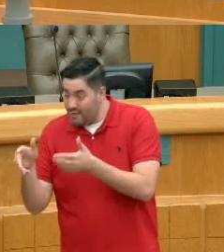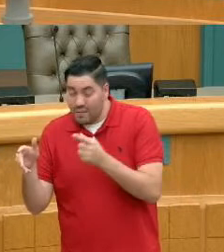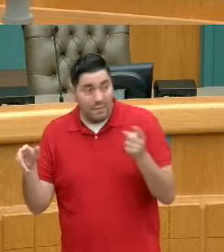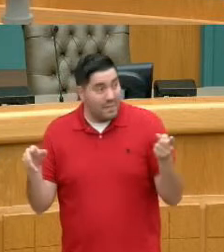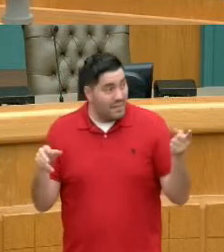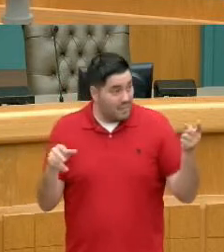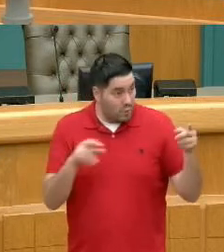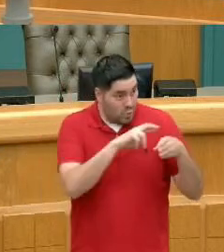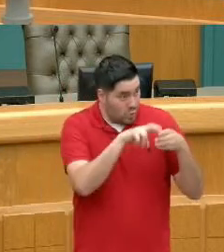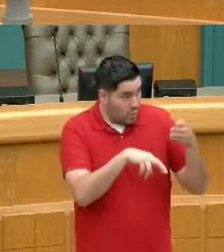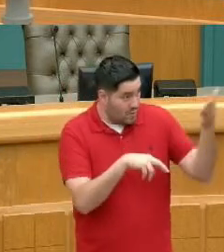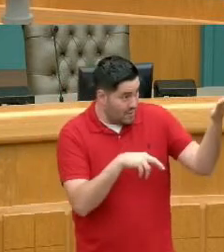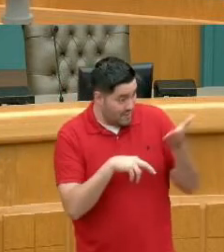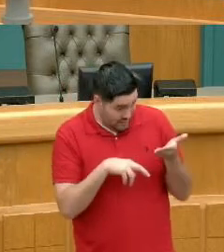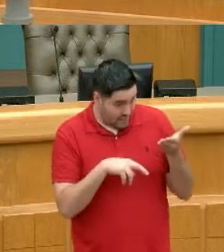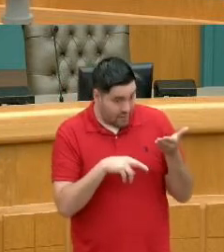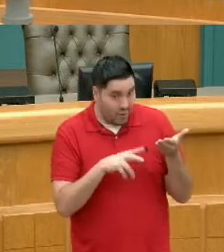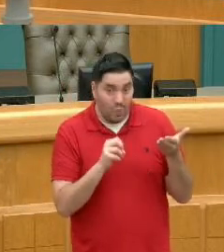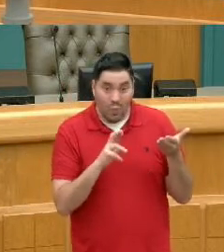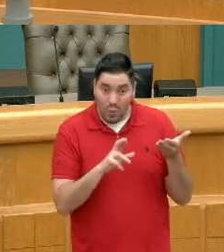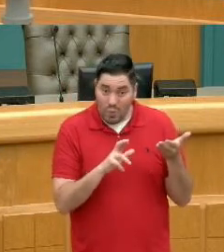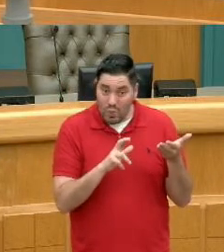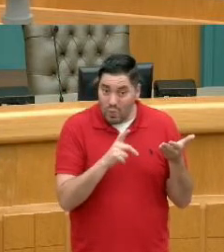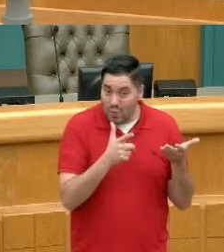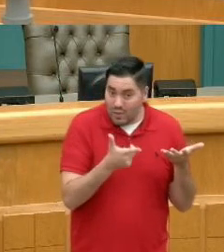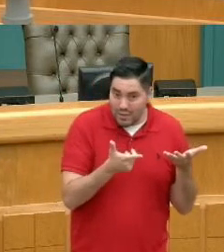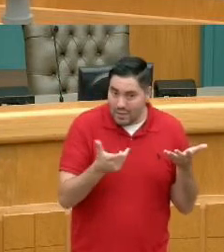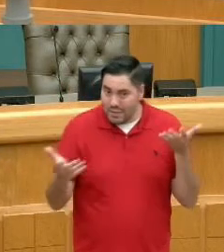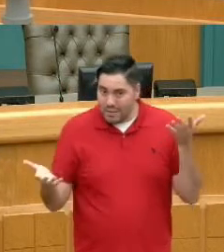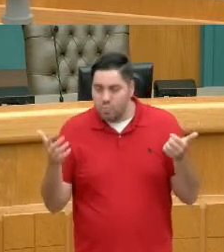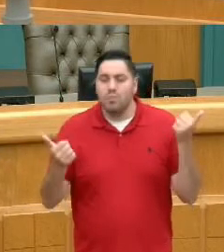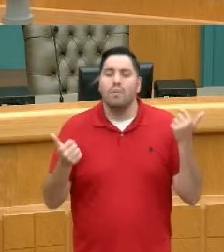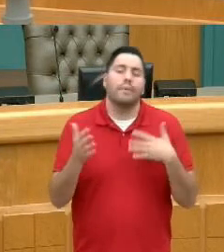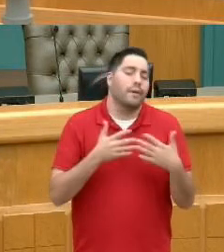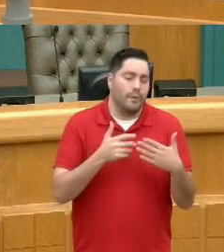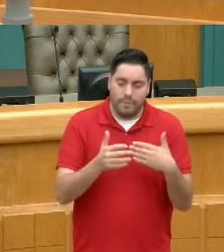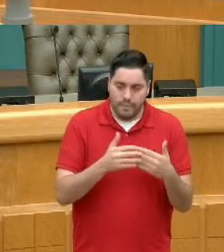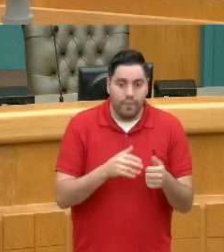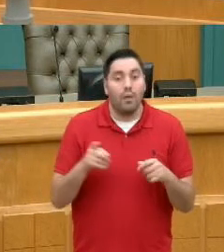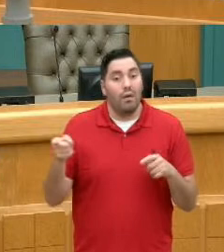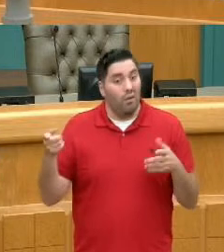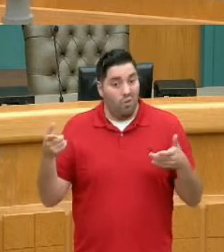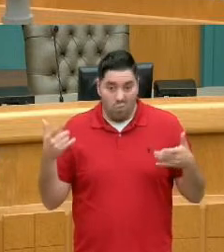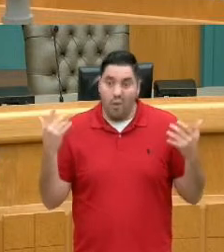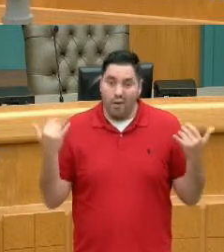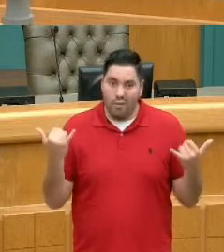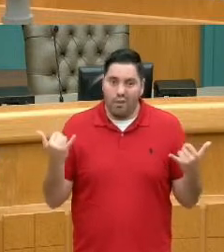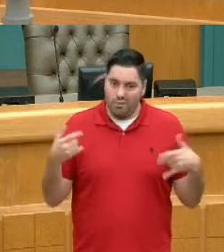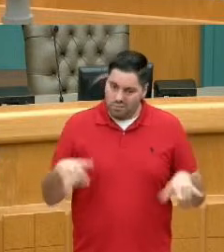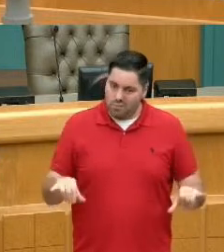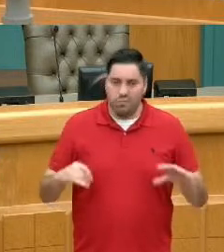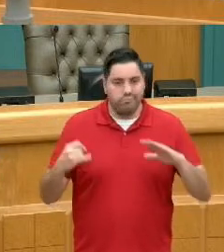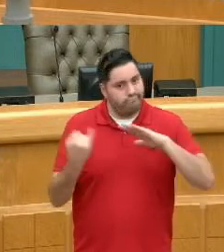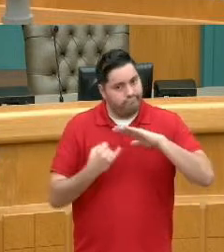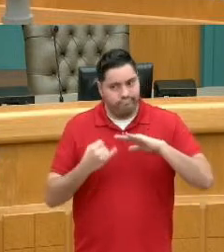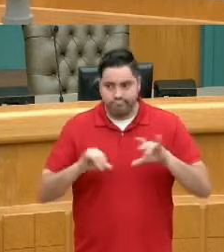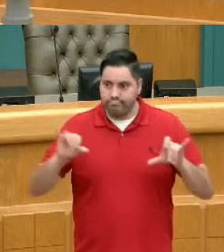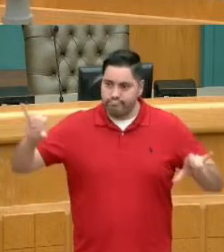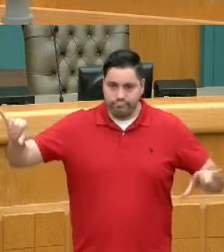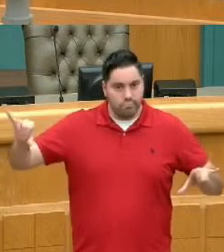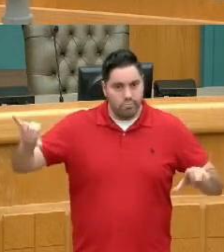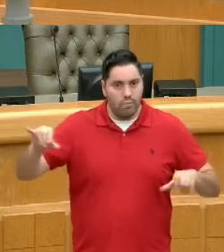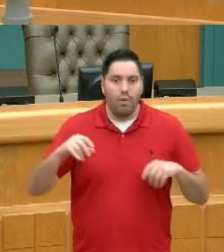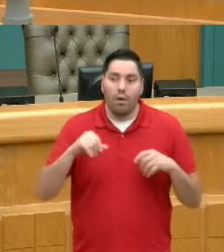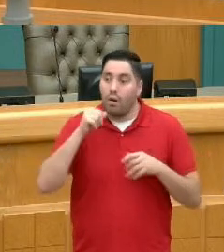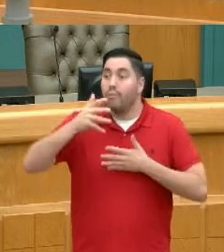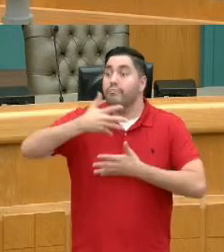results back, then there's different steps that we could take. But suffice it to say, they're in quarantine right now, making sure they're not